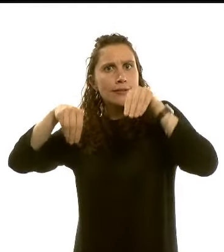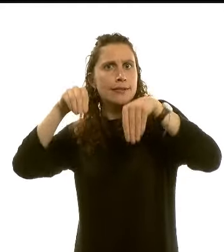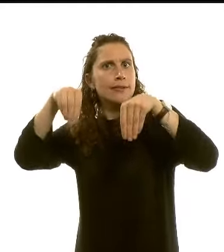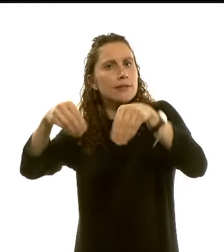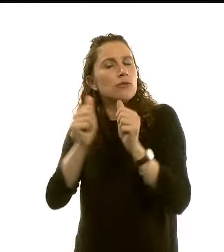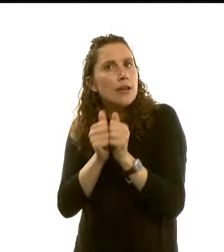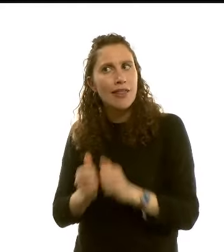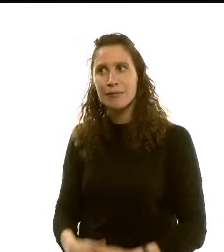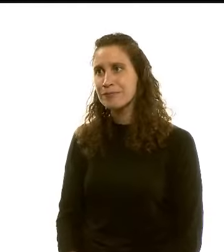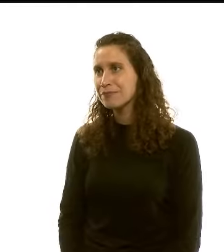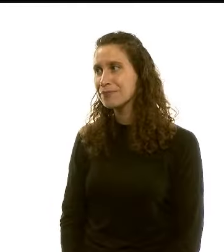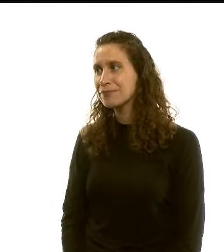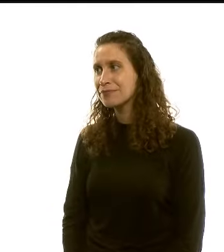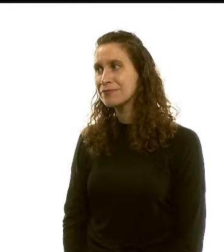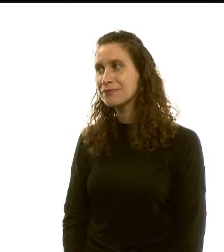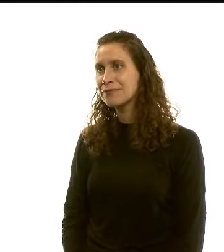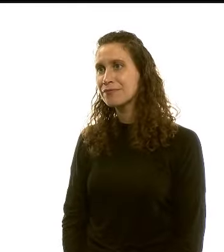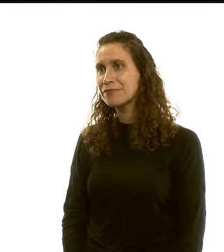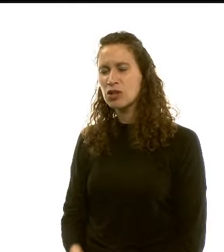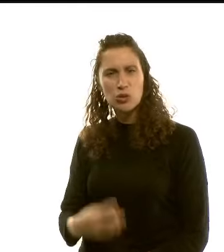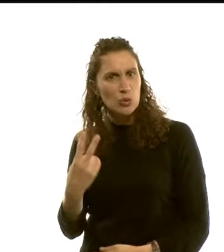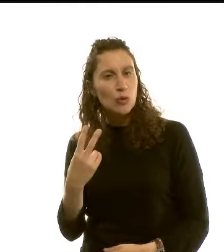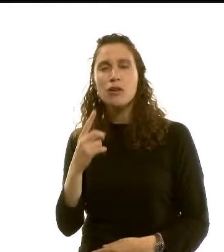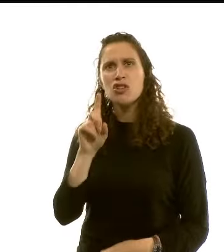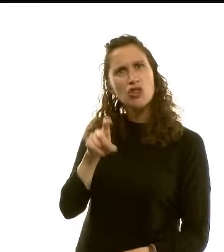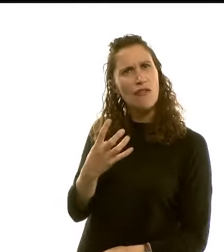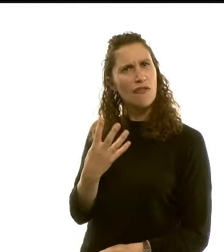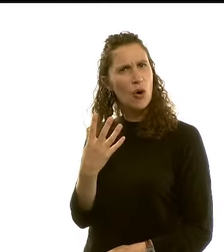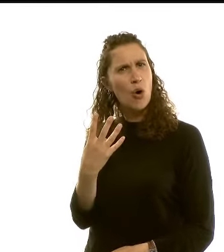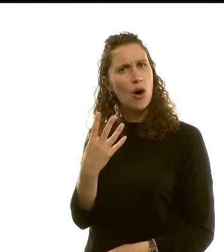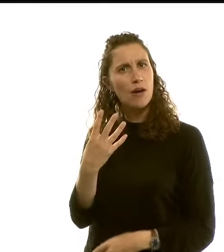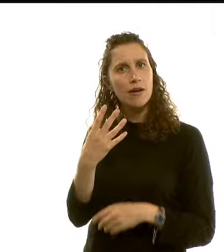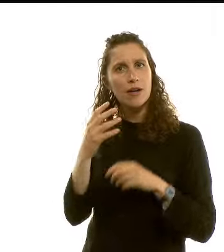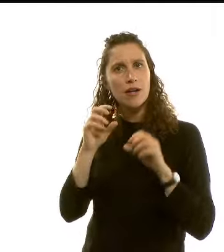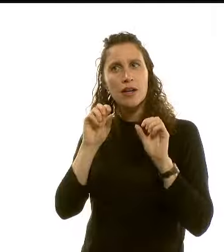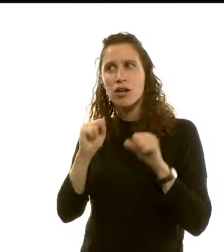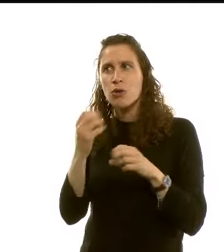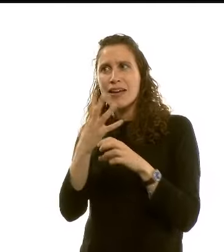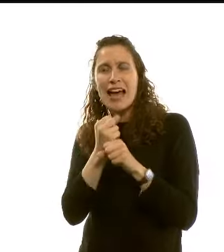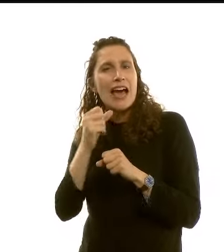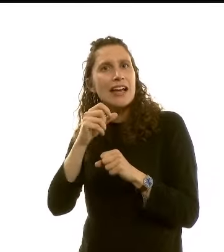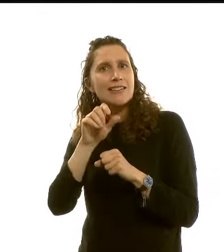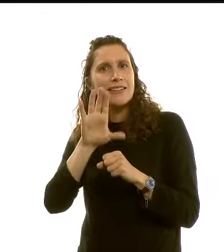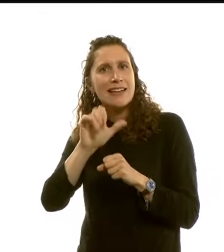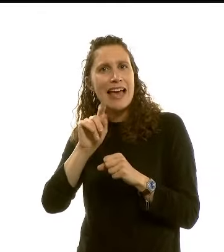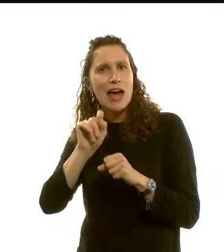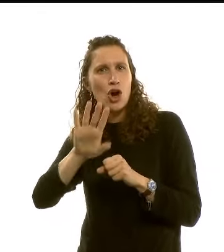have 2. I only see 2. No, there should be 4. Could we get Kat's 2 missing pieces?